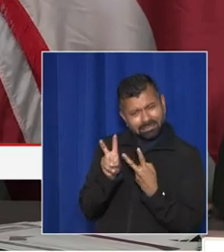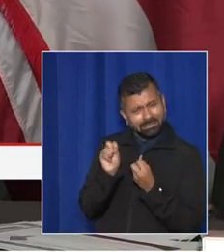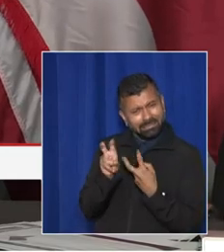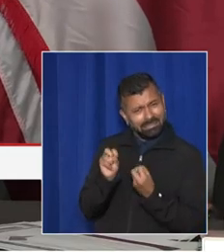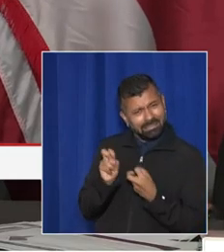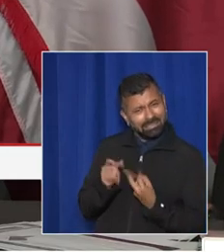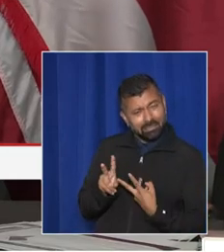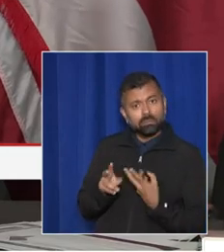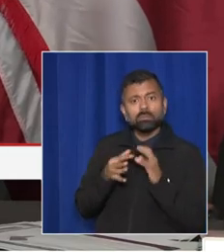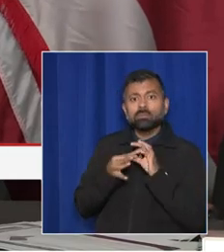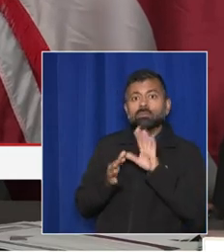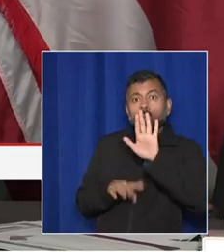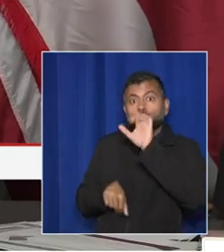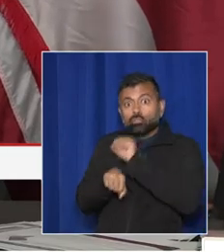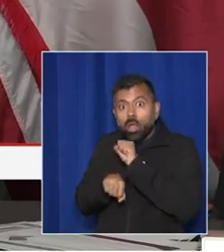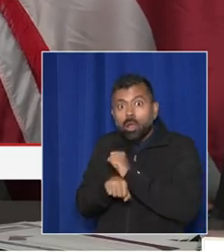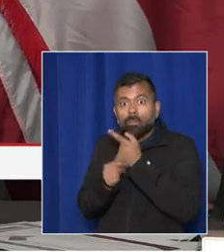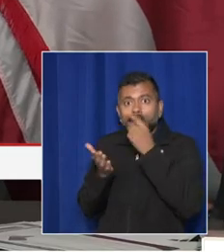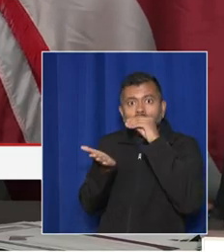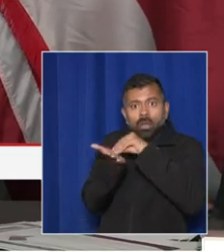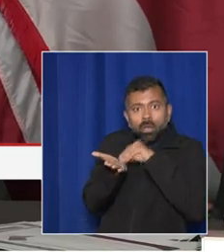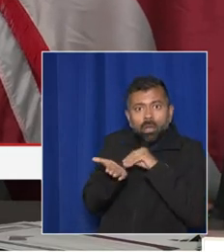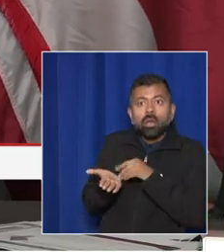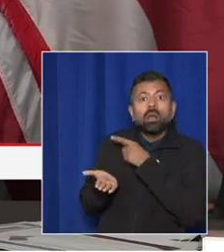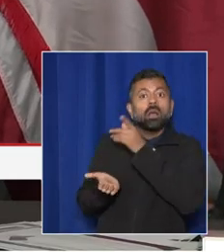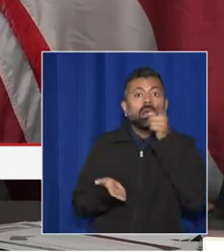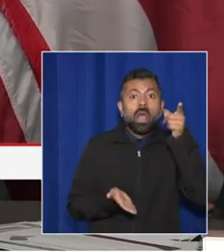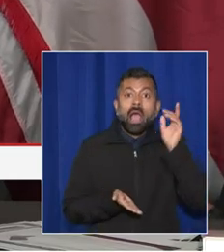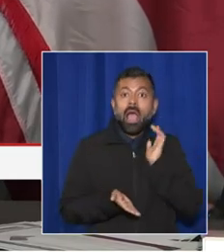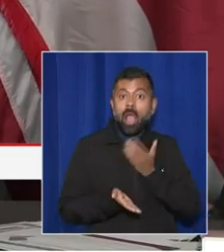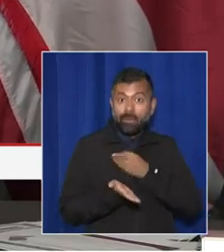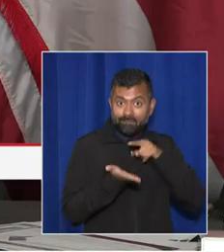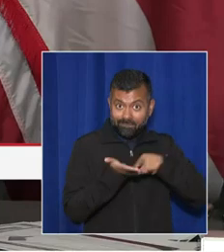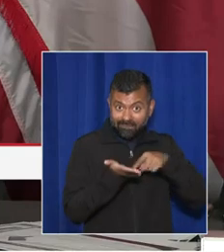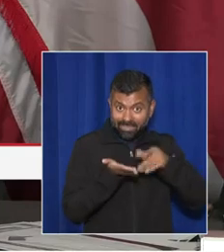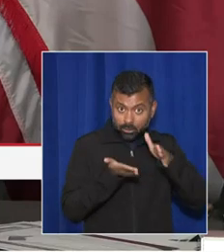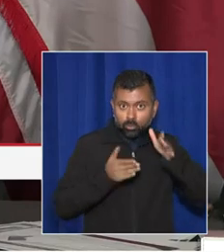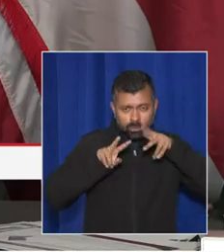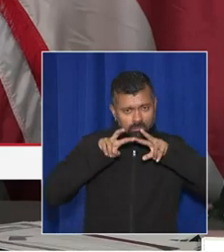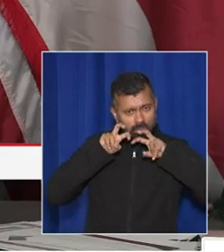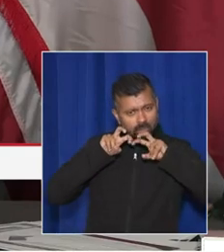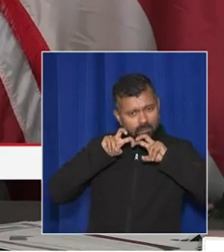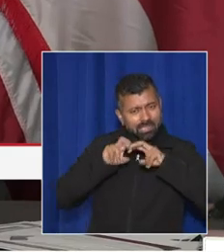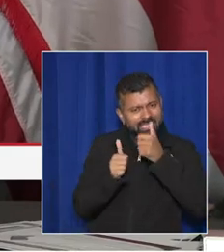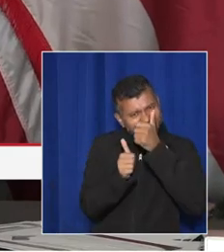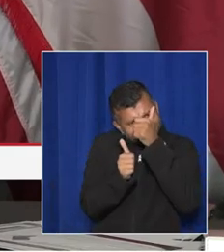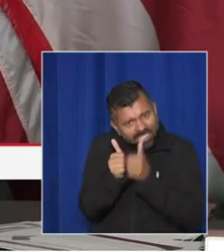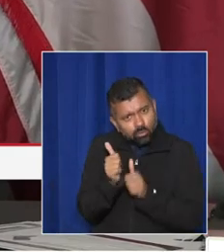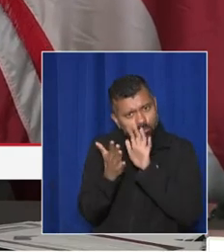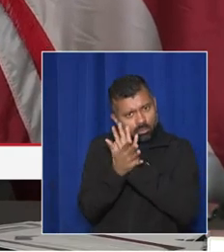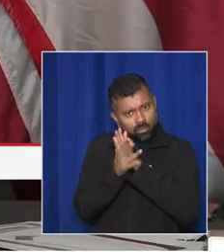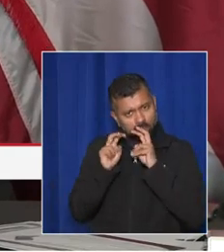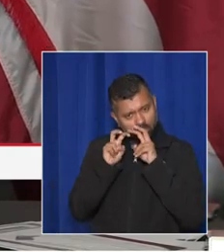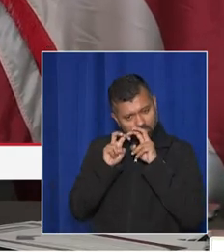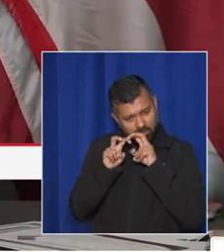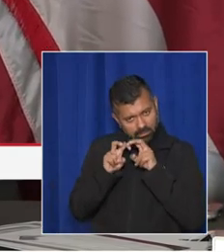claims examiner is going to review each claim and its responsive documents to make a determination.